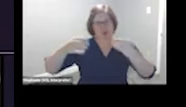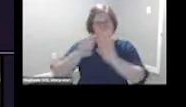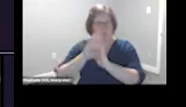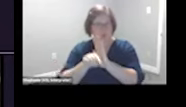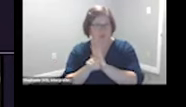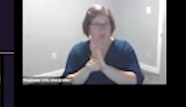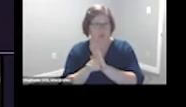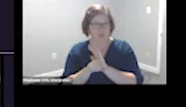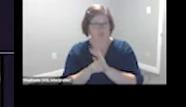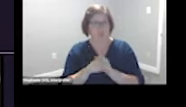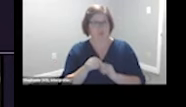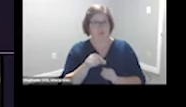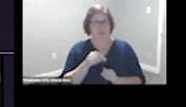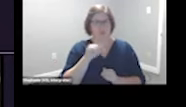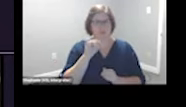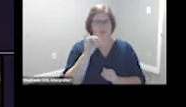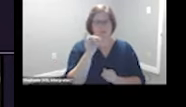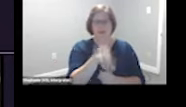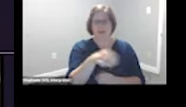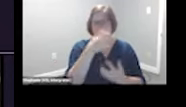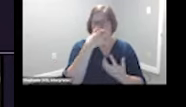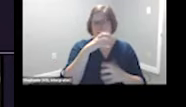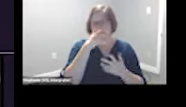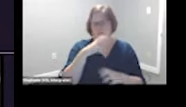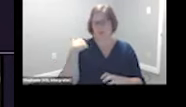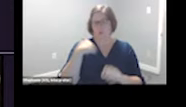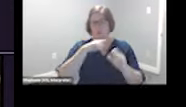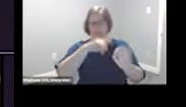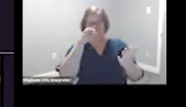from the birth of the universe. And we see this as a,